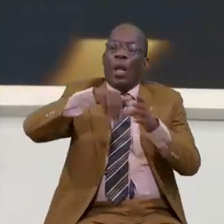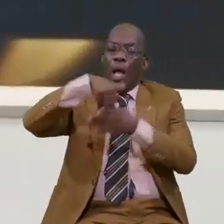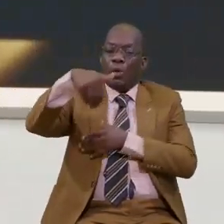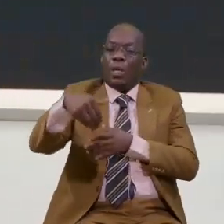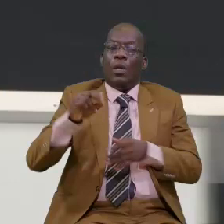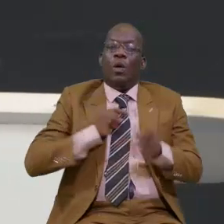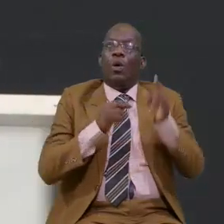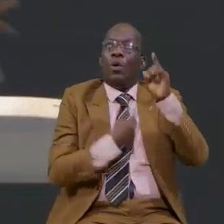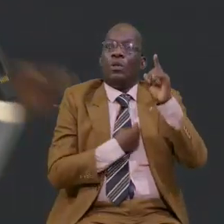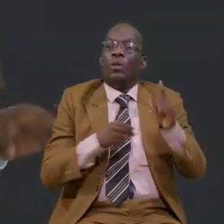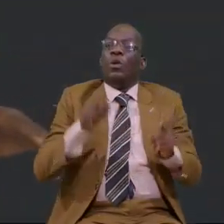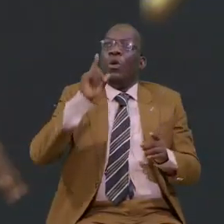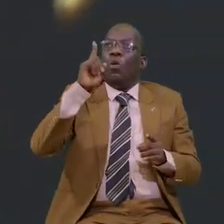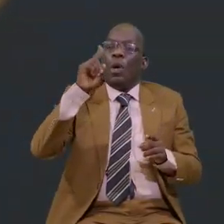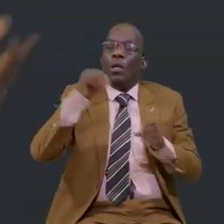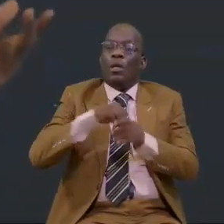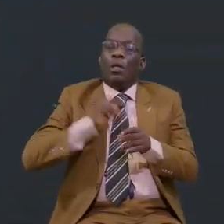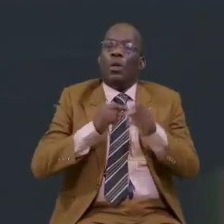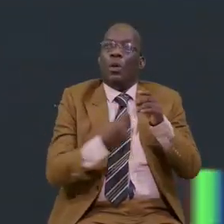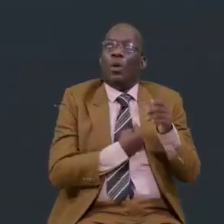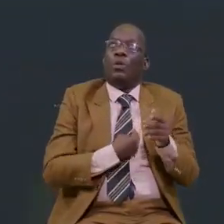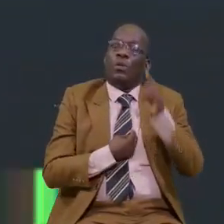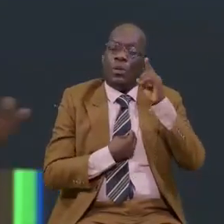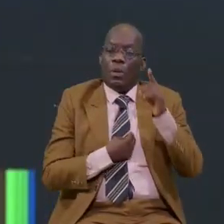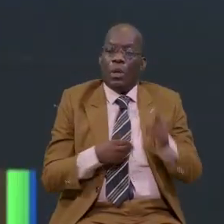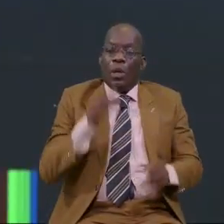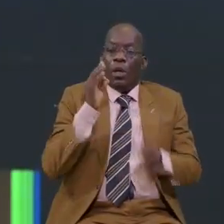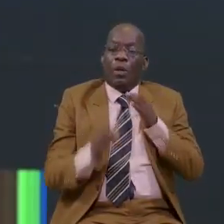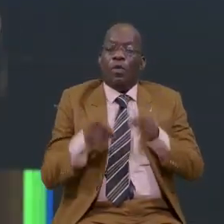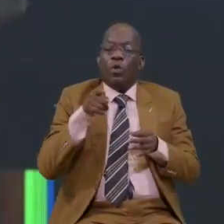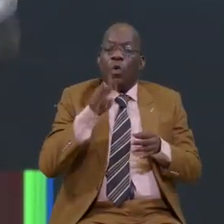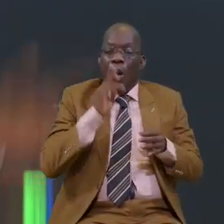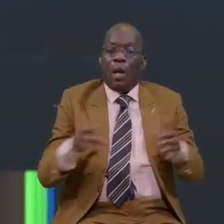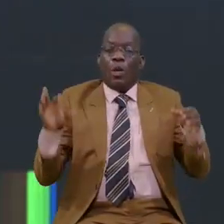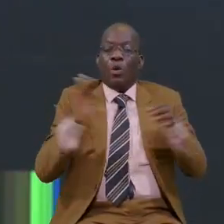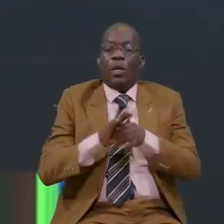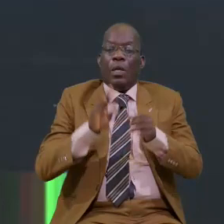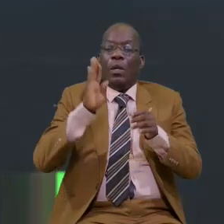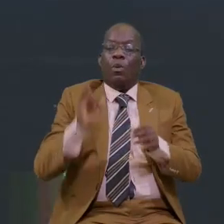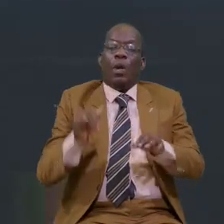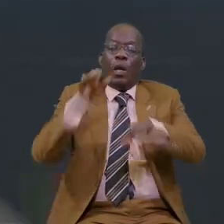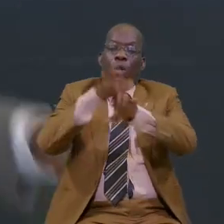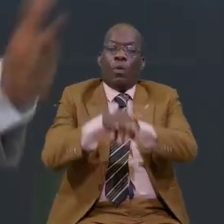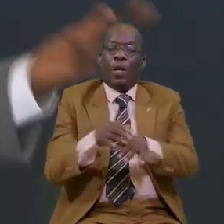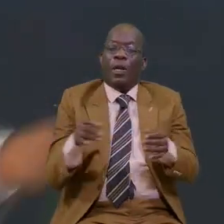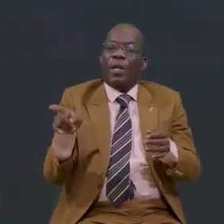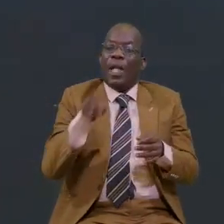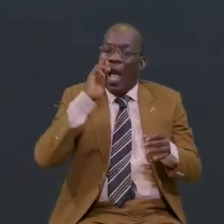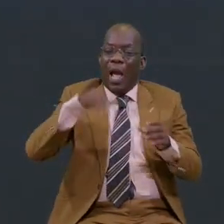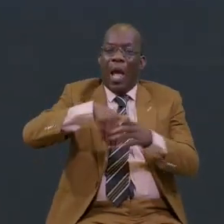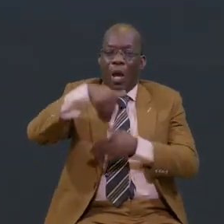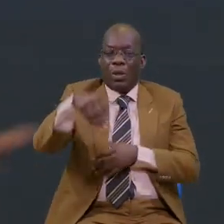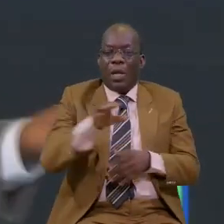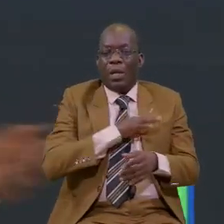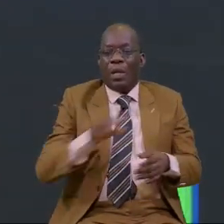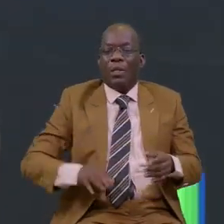in us. If somebody has to be united by compromise, they are outside Christ. But when you are in